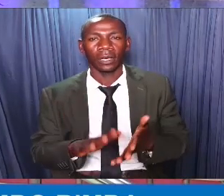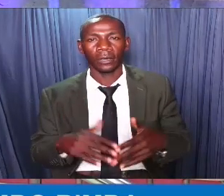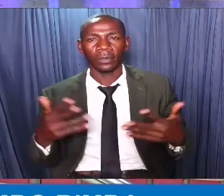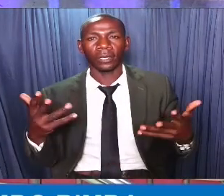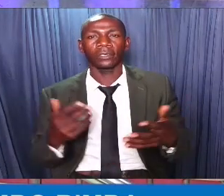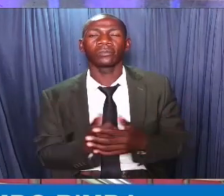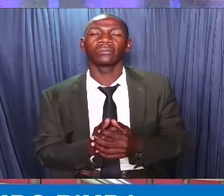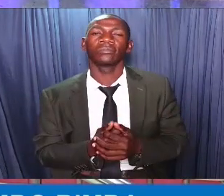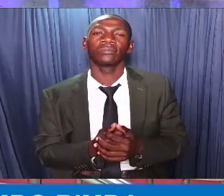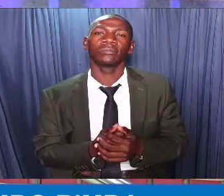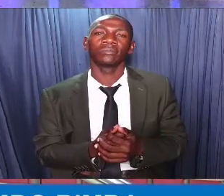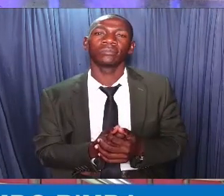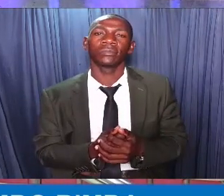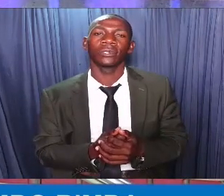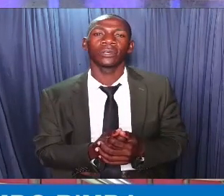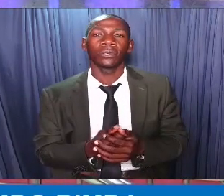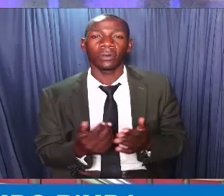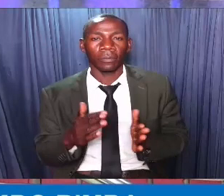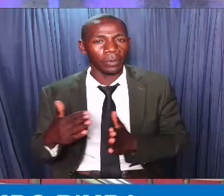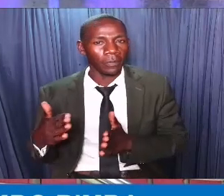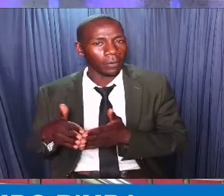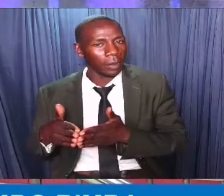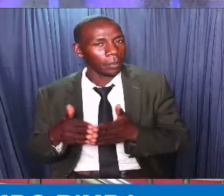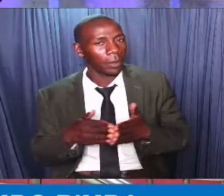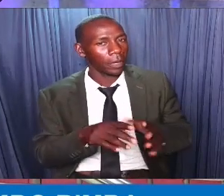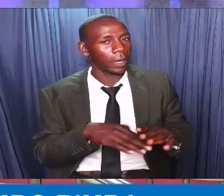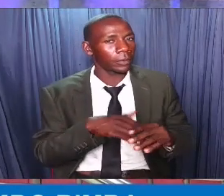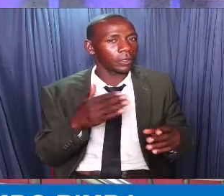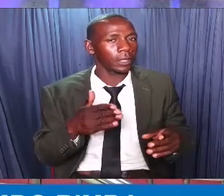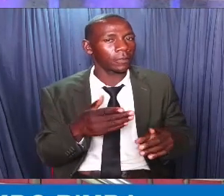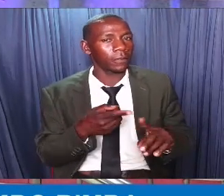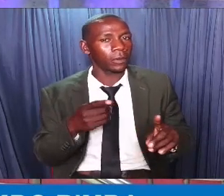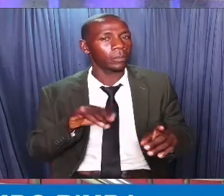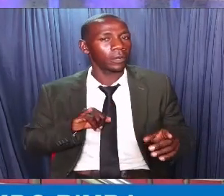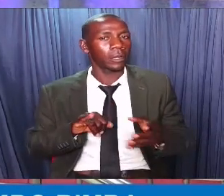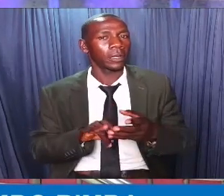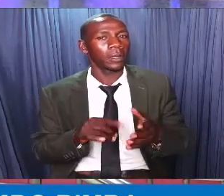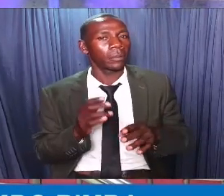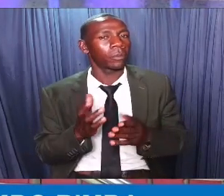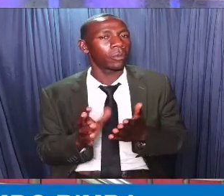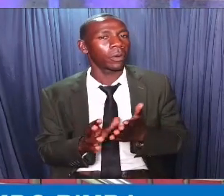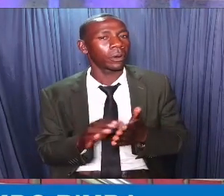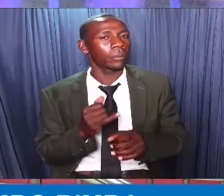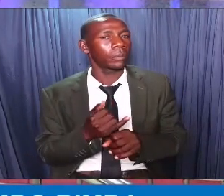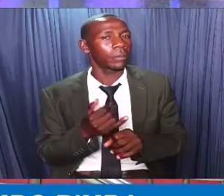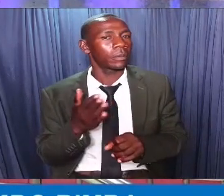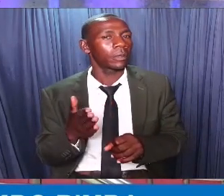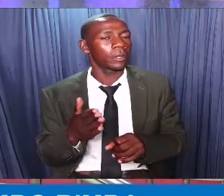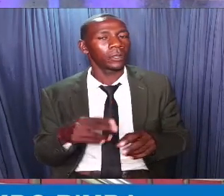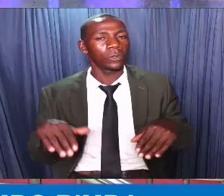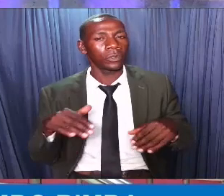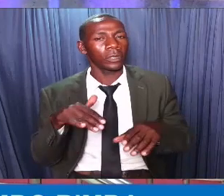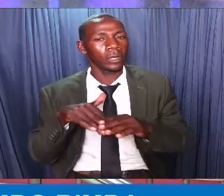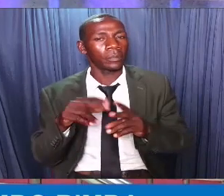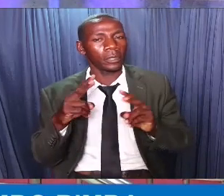Hallelujah. Hallelujah. Una mpango ya kando. You have affairs out of your marriage. Lakini bado kazi. But your work is still. Unafanya kwa amani.